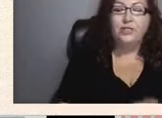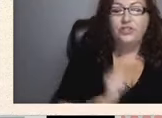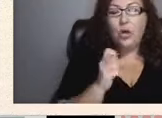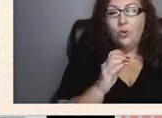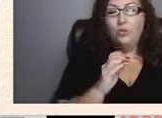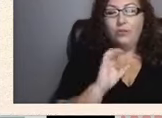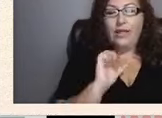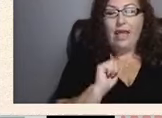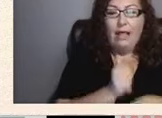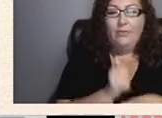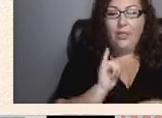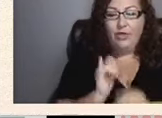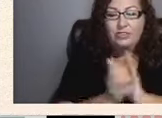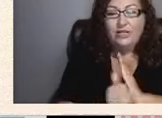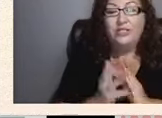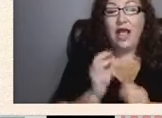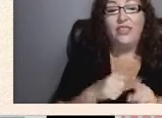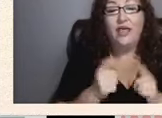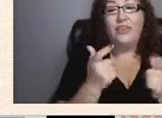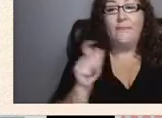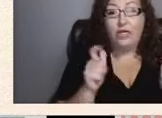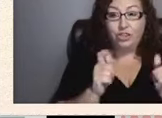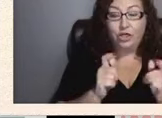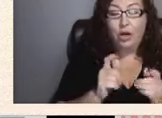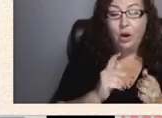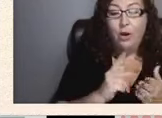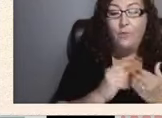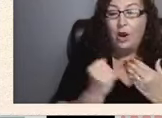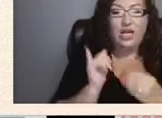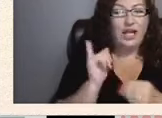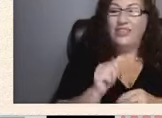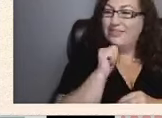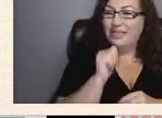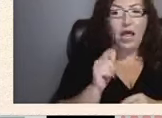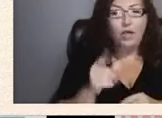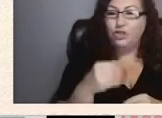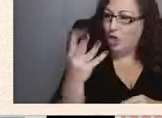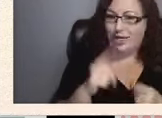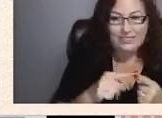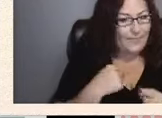then a major project, like I said, that project is not, you are not turning your project into me